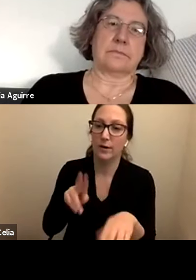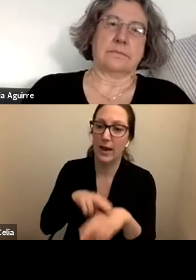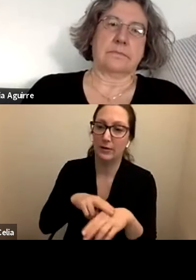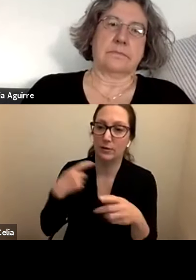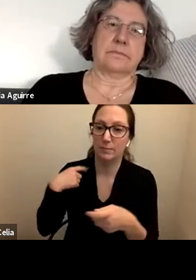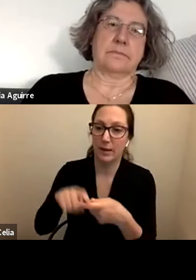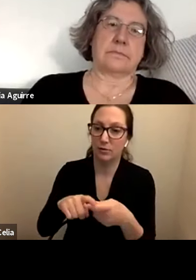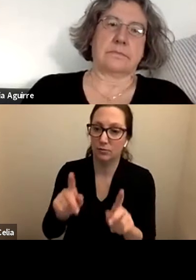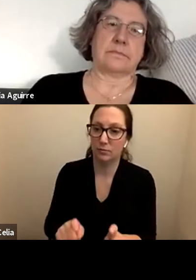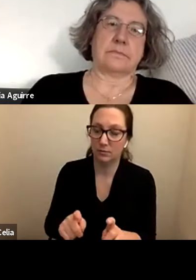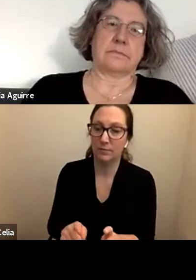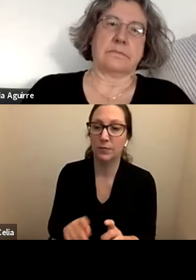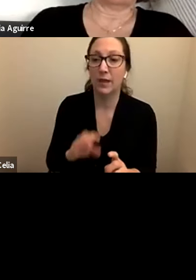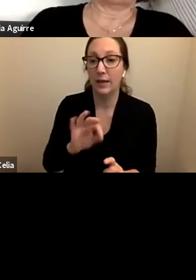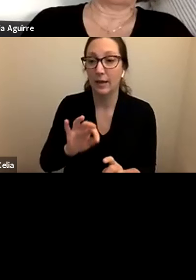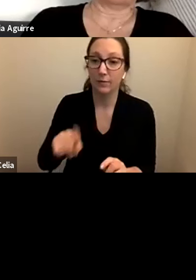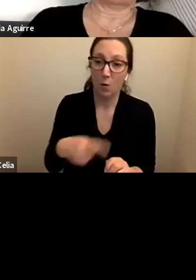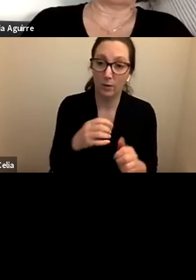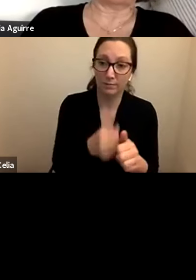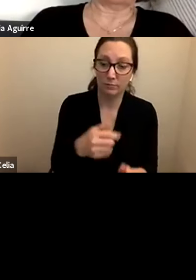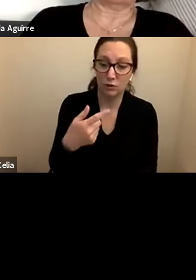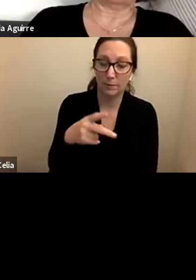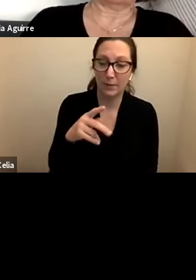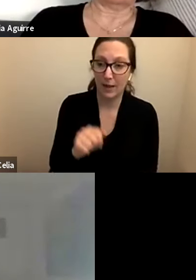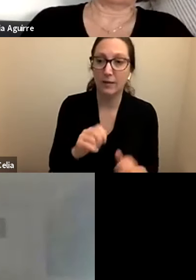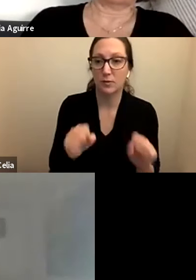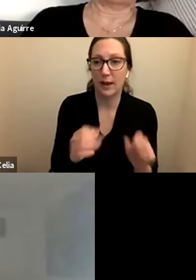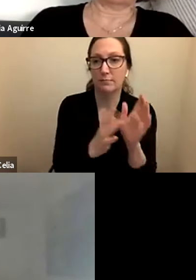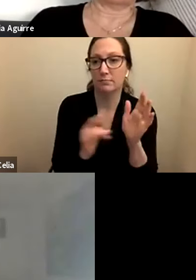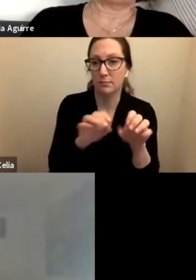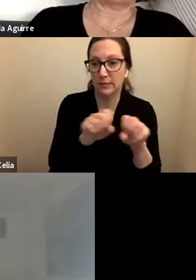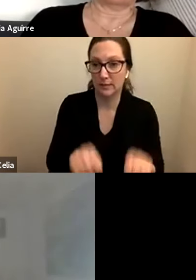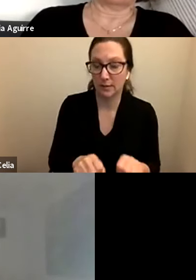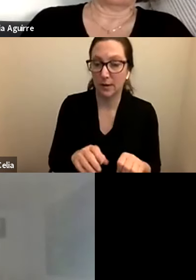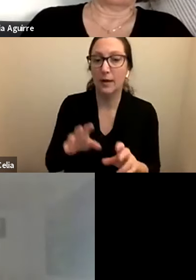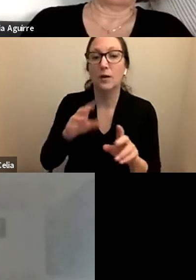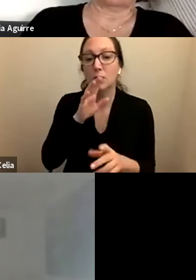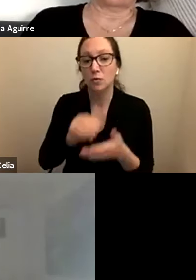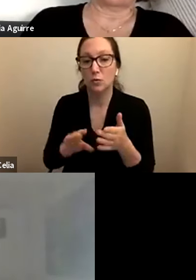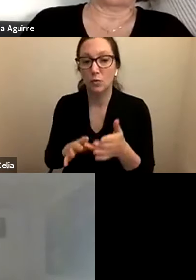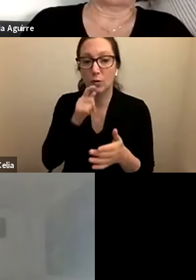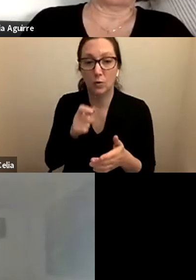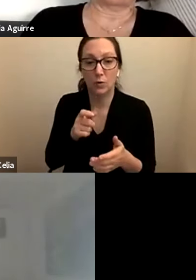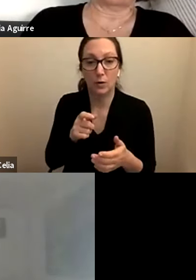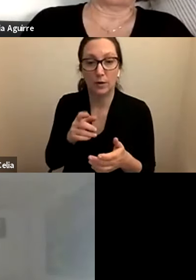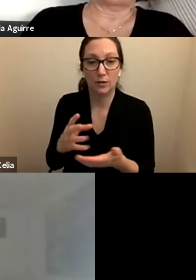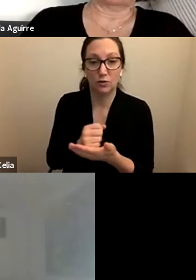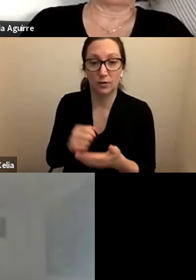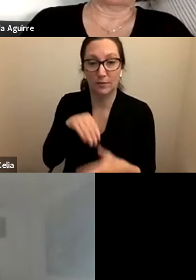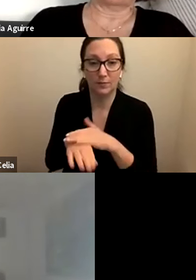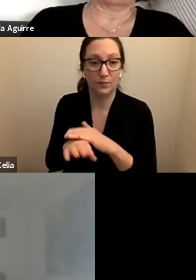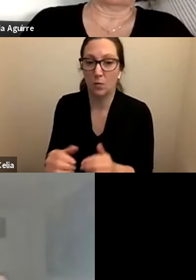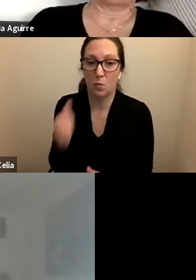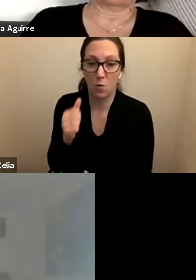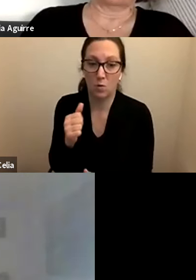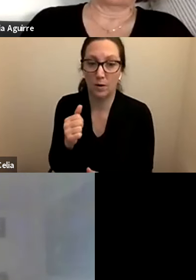on GPA, there may be manipulation and abuse of the system, and the student who deserve to get in won't be admitted. If that happens,